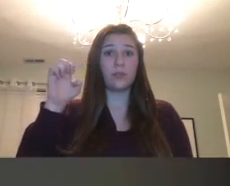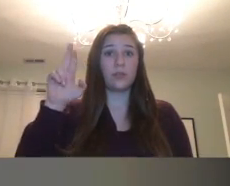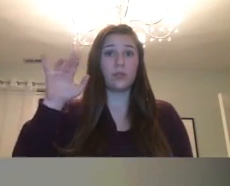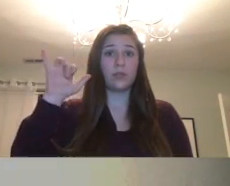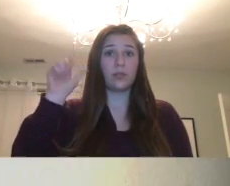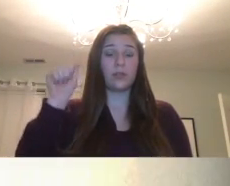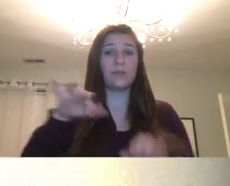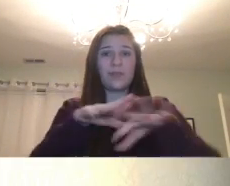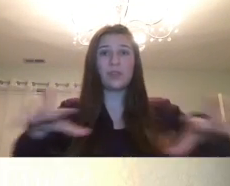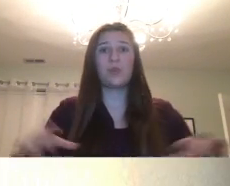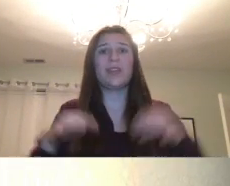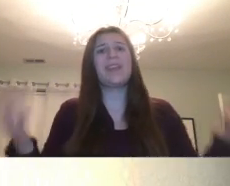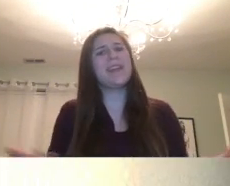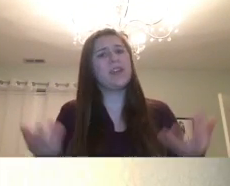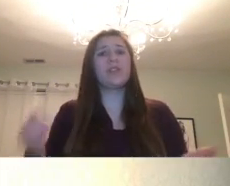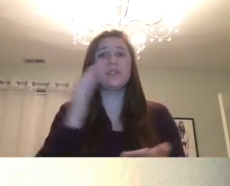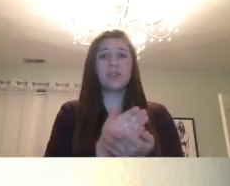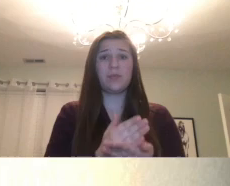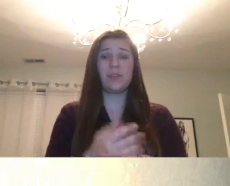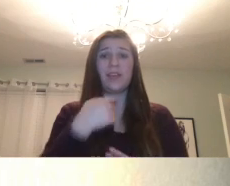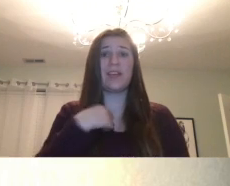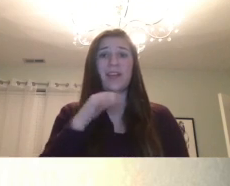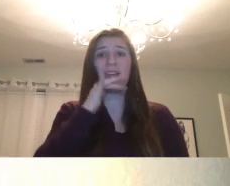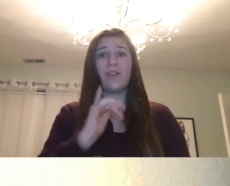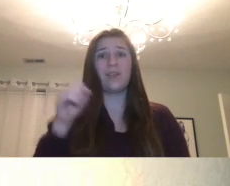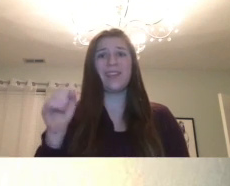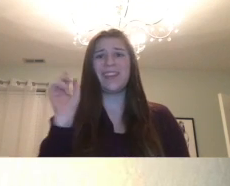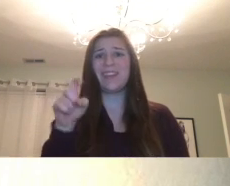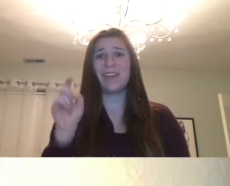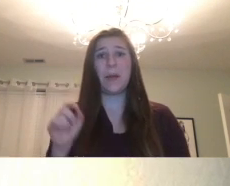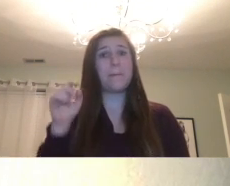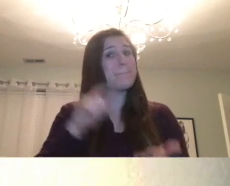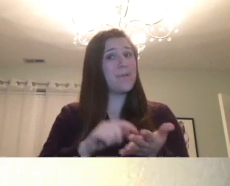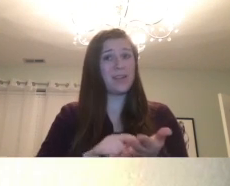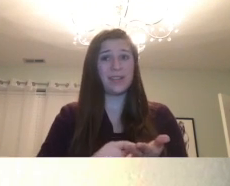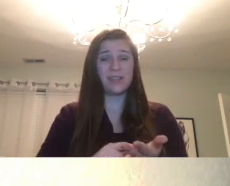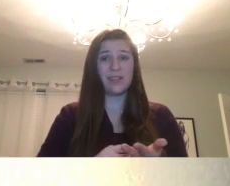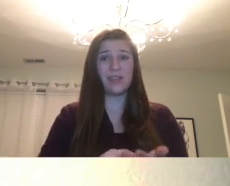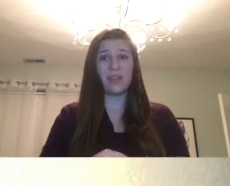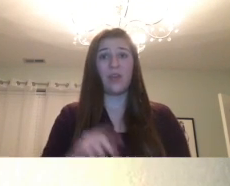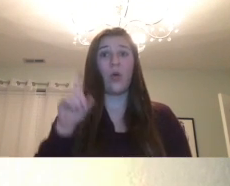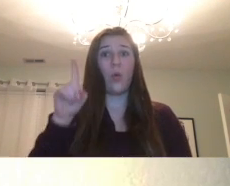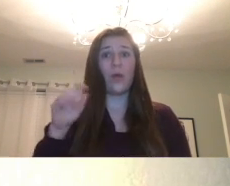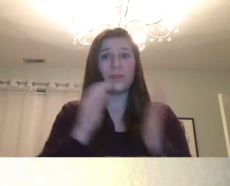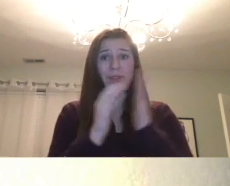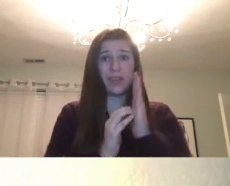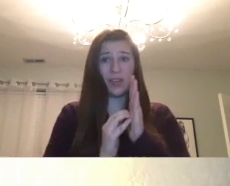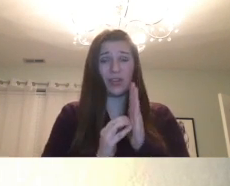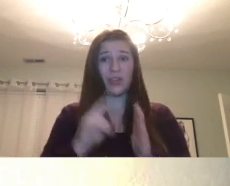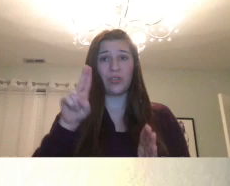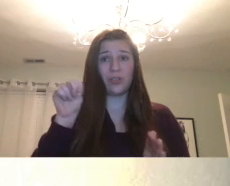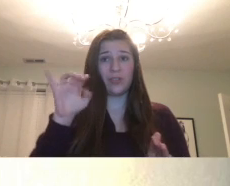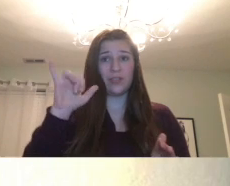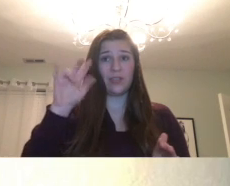telegram. An epidemic of diphtheria is almost inevitable here. Stop. I'm in urgent need of 1